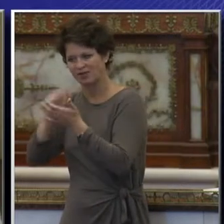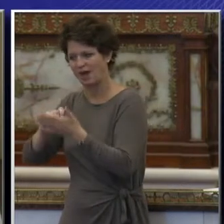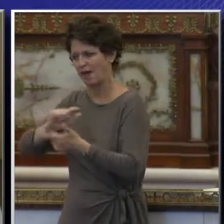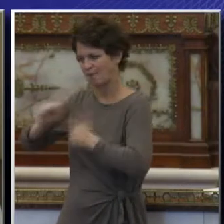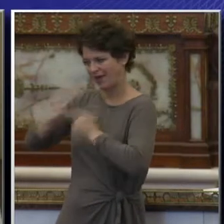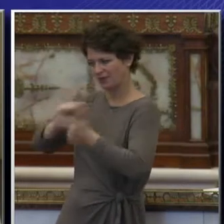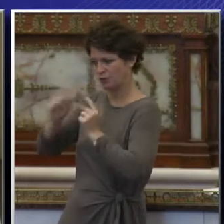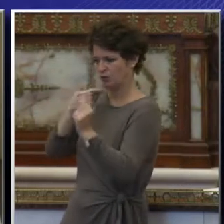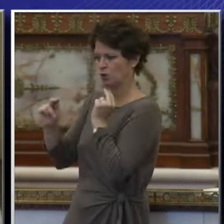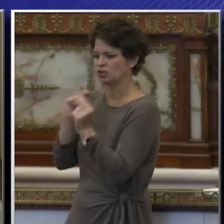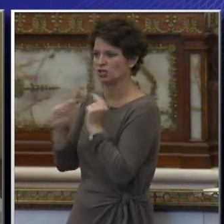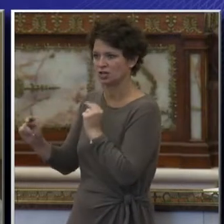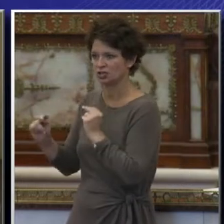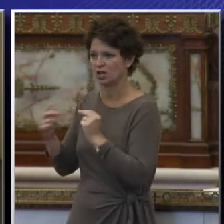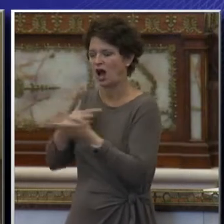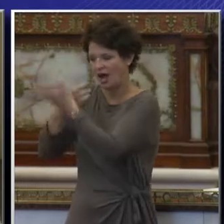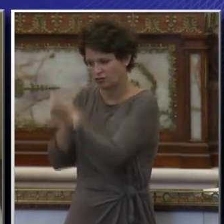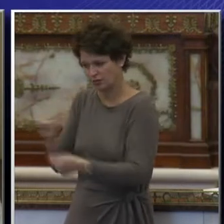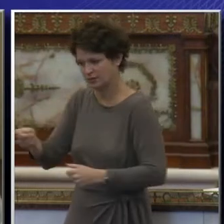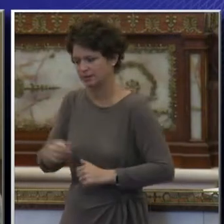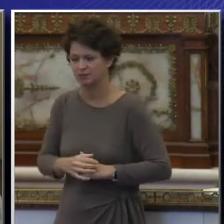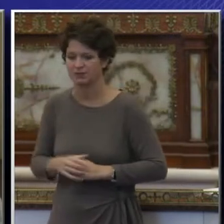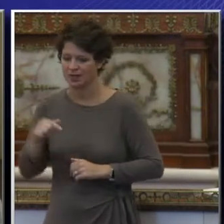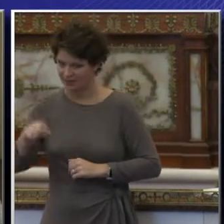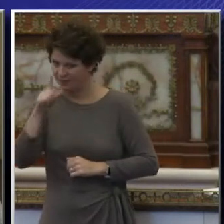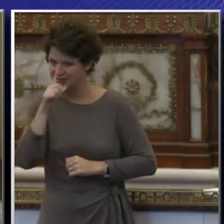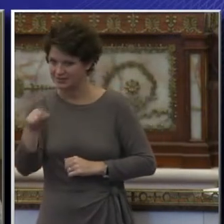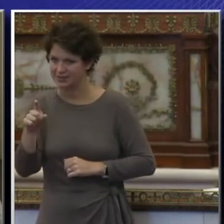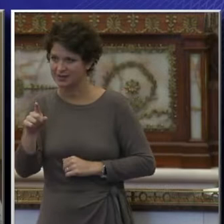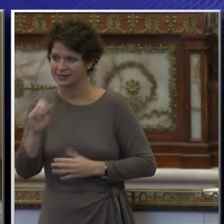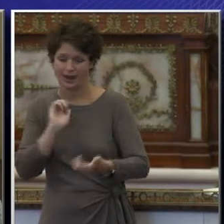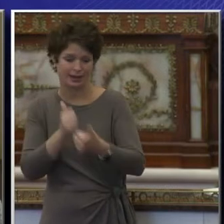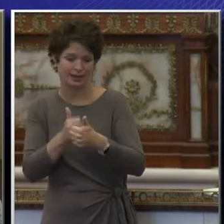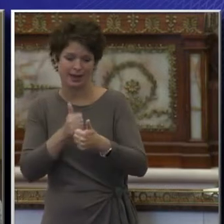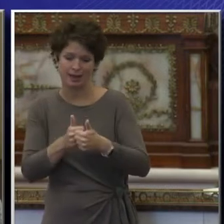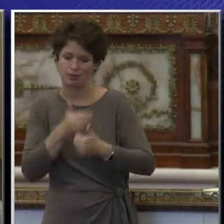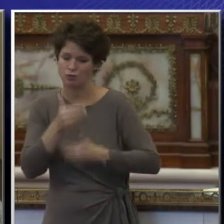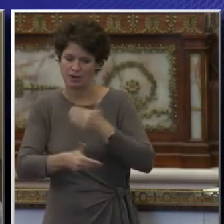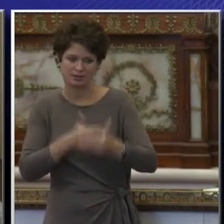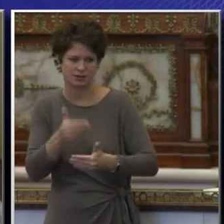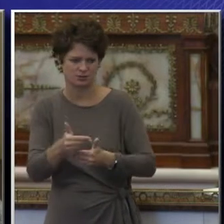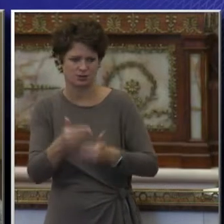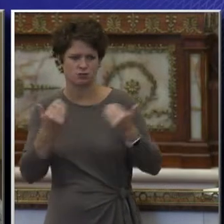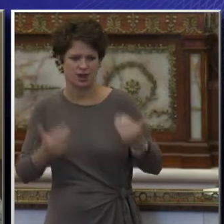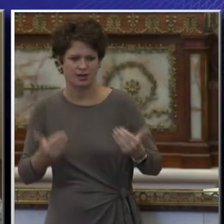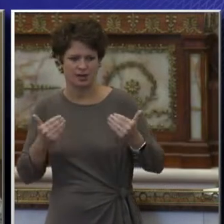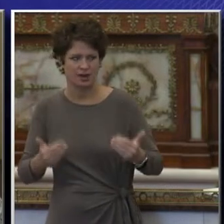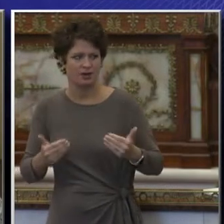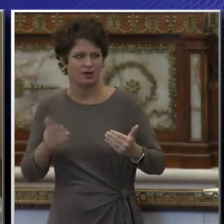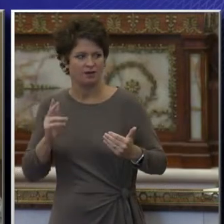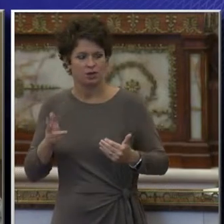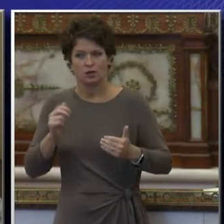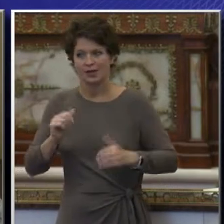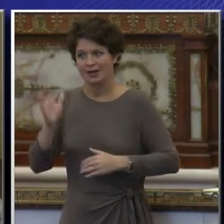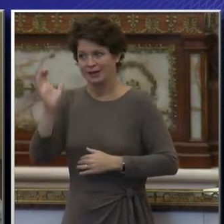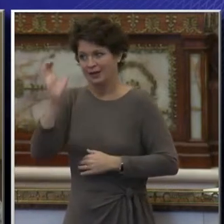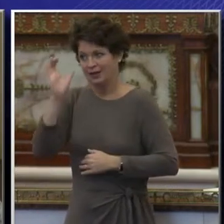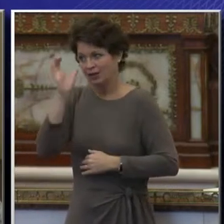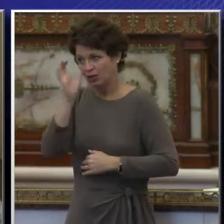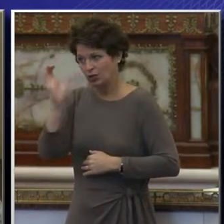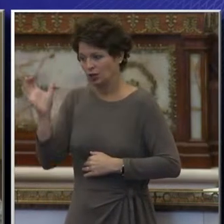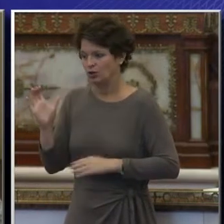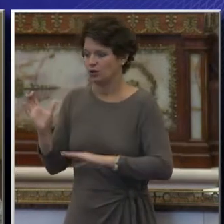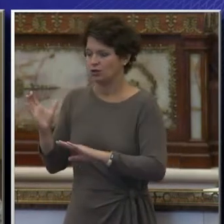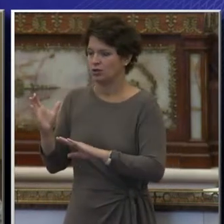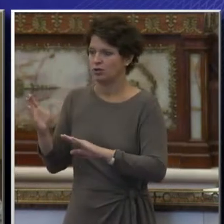forth negotiations, so I trust that. This is just a dating process right now. And if you can hear, you came before